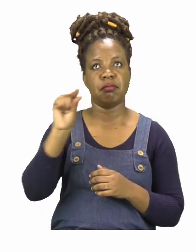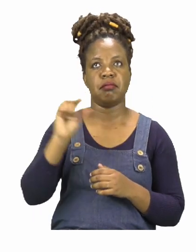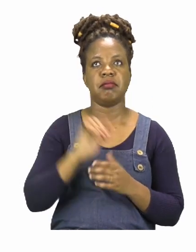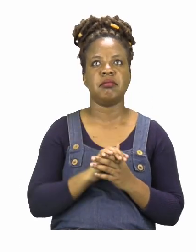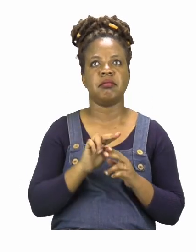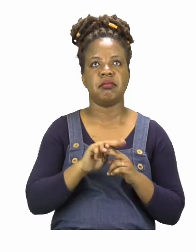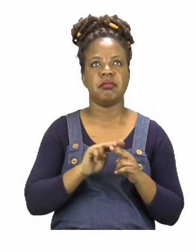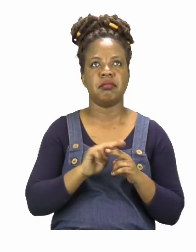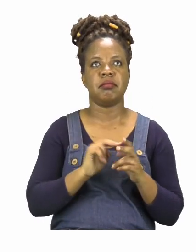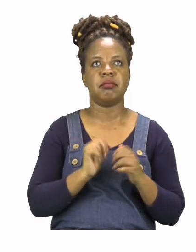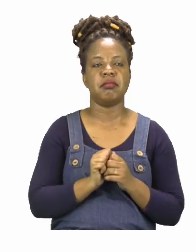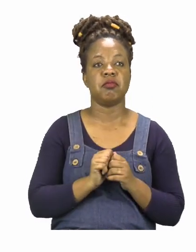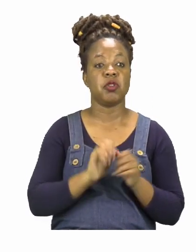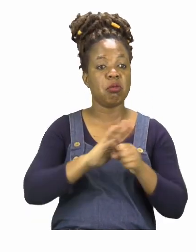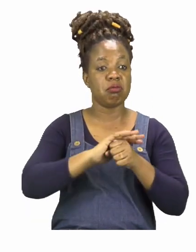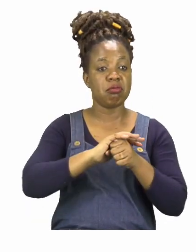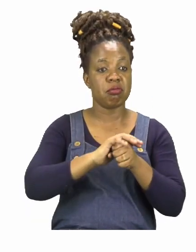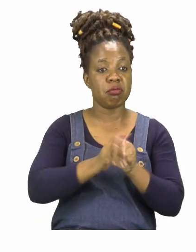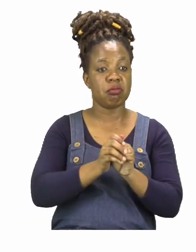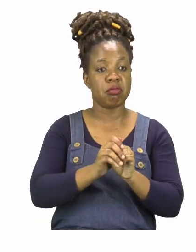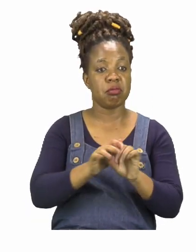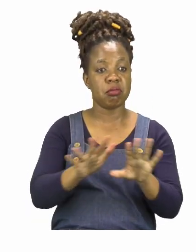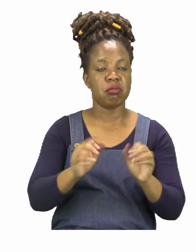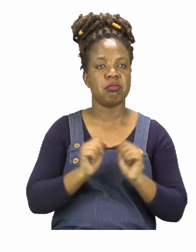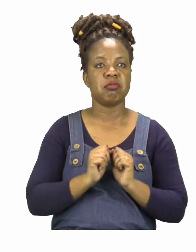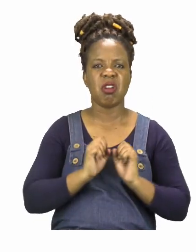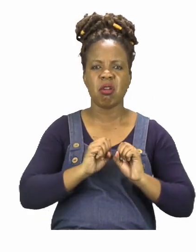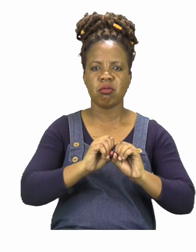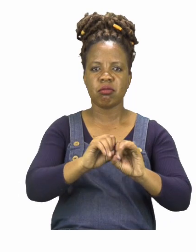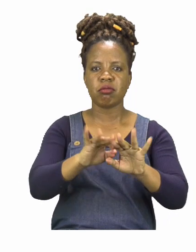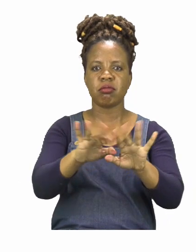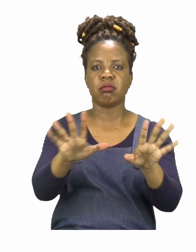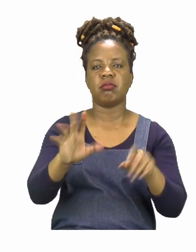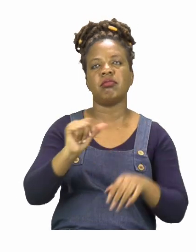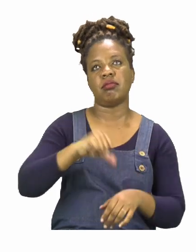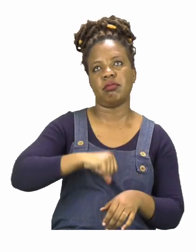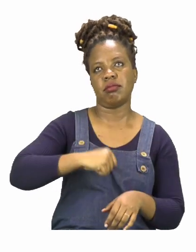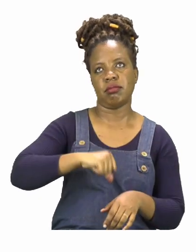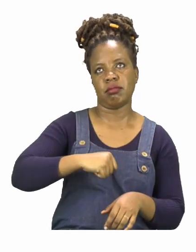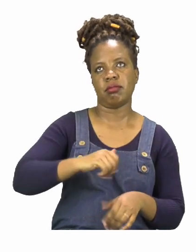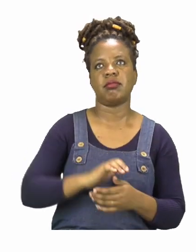says, coronavirus is an infectious disease.